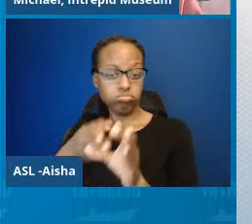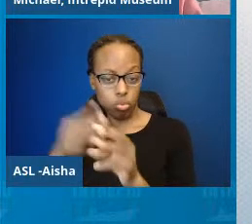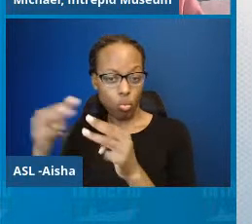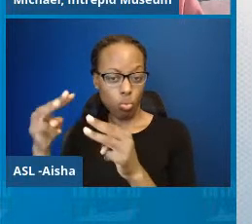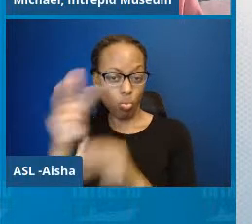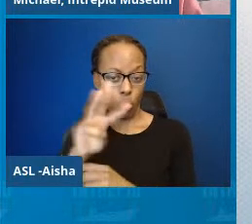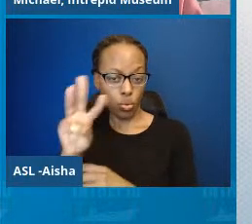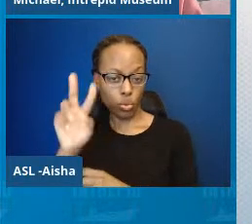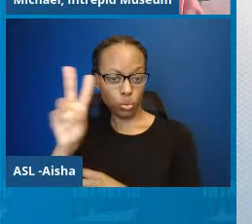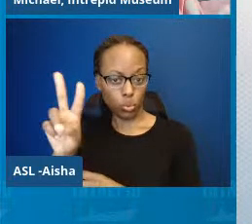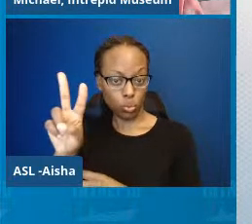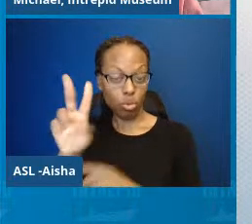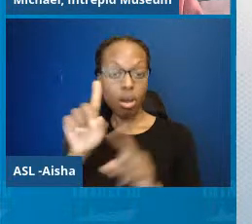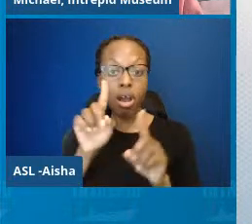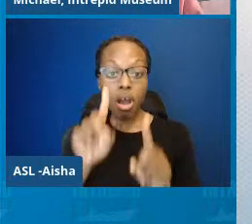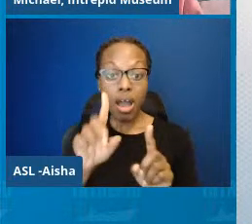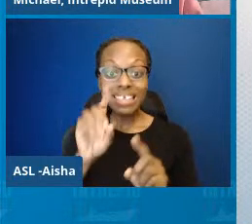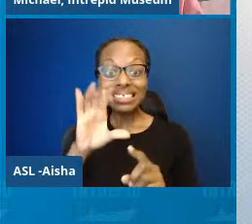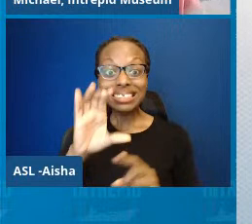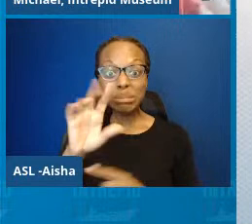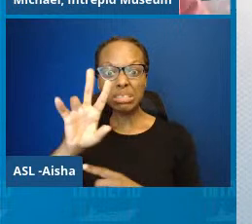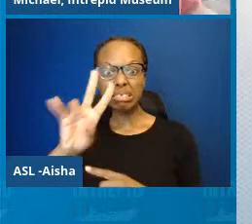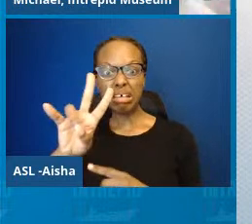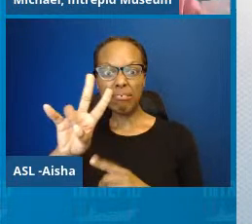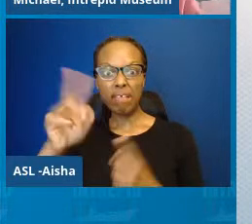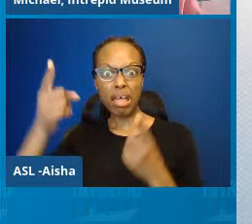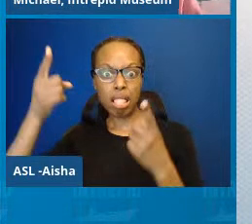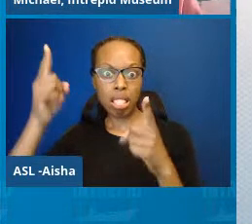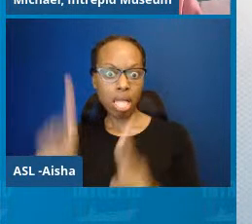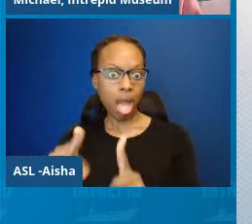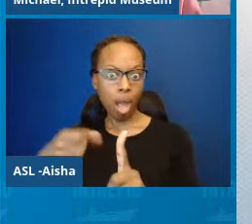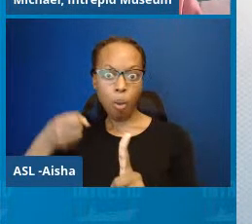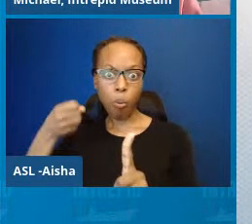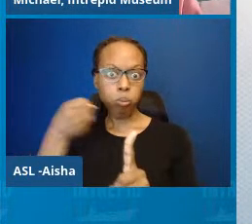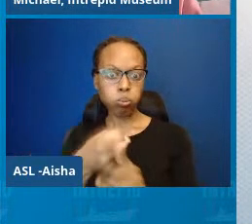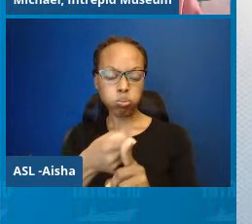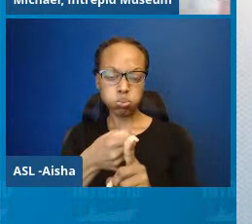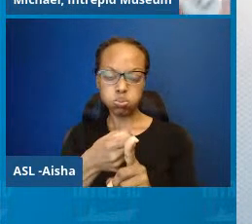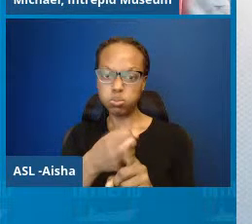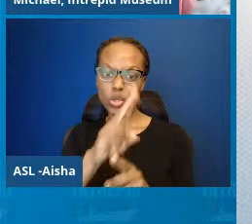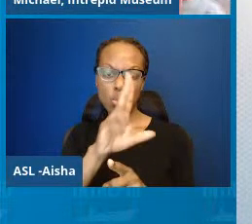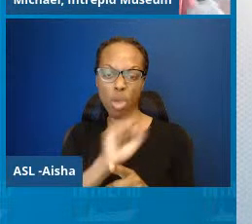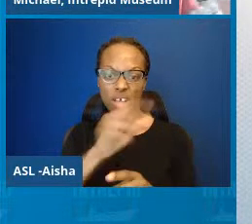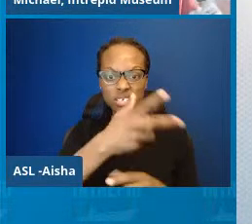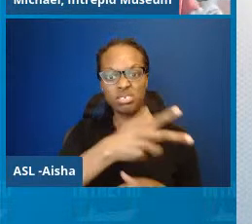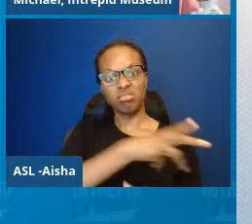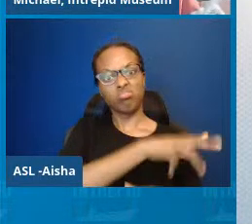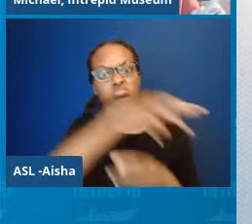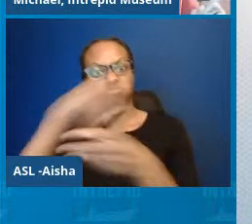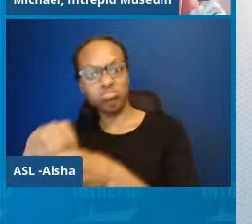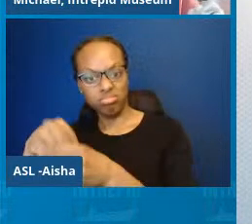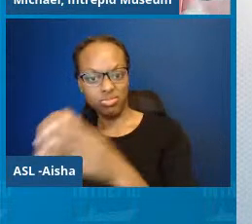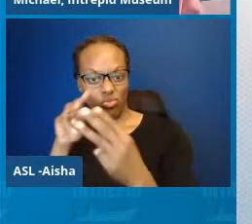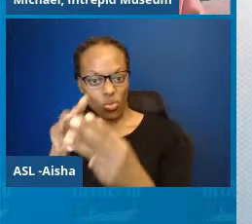7th, something serious happened that brought the United States into the war. Give you a second to think about it.